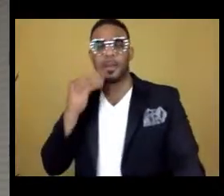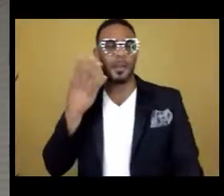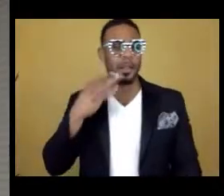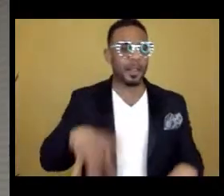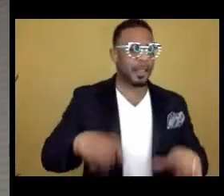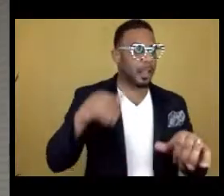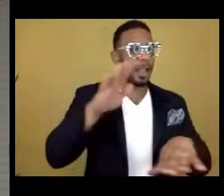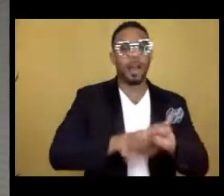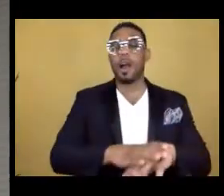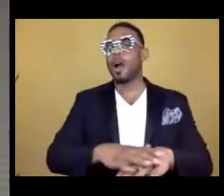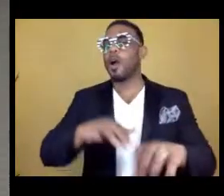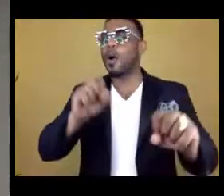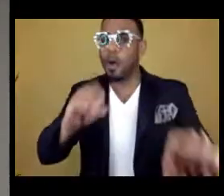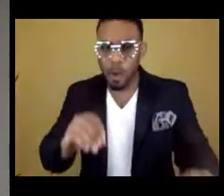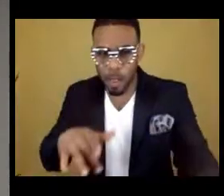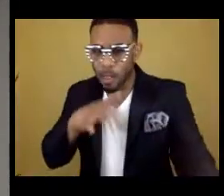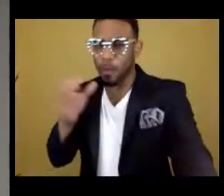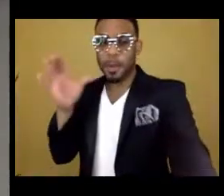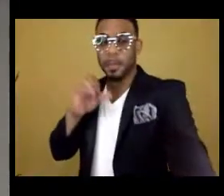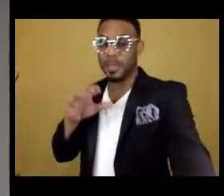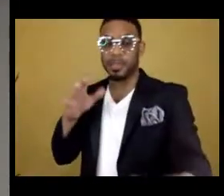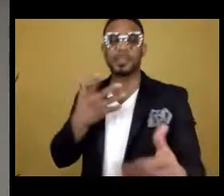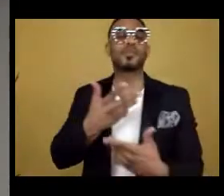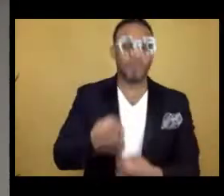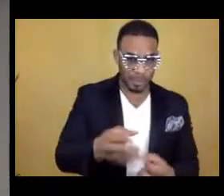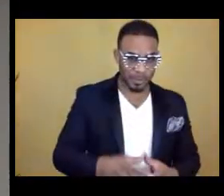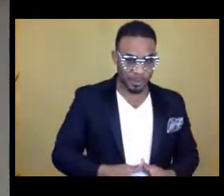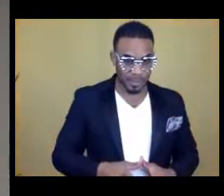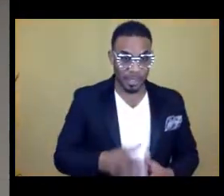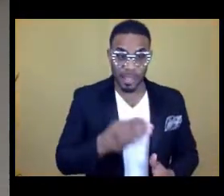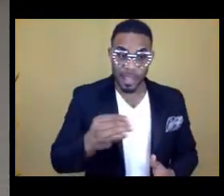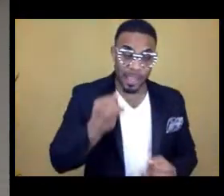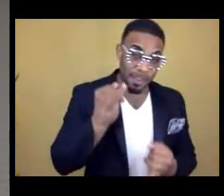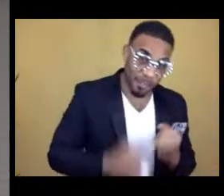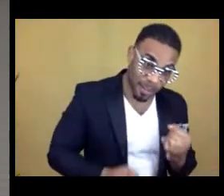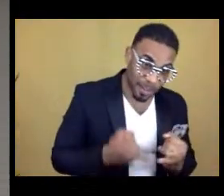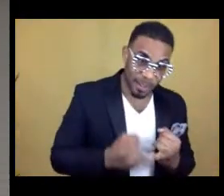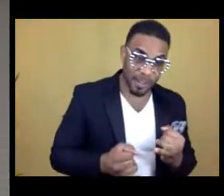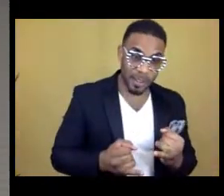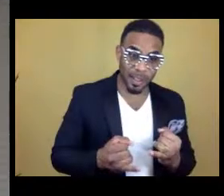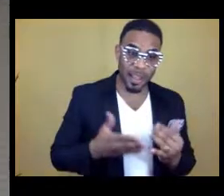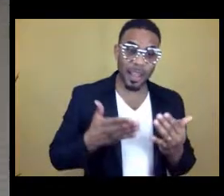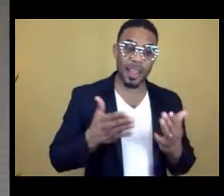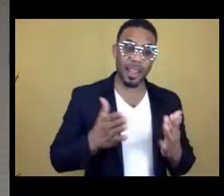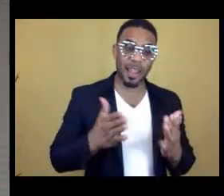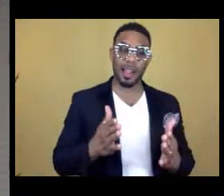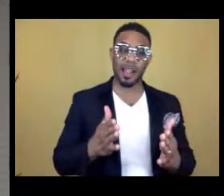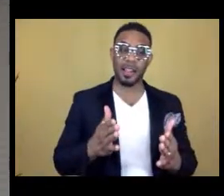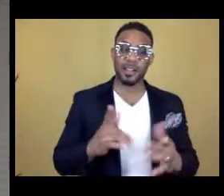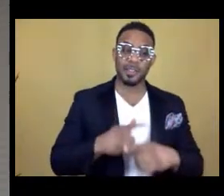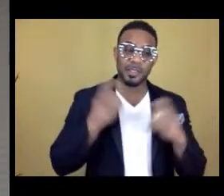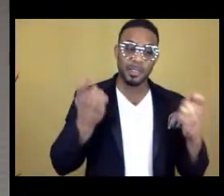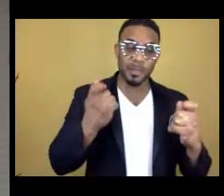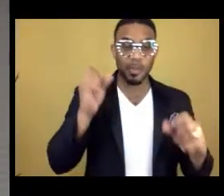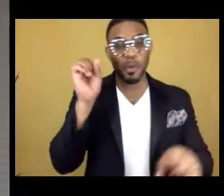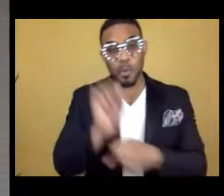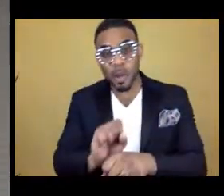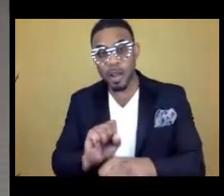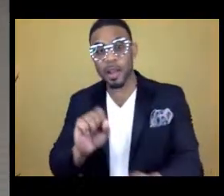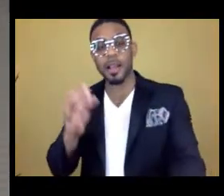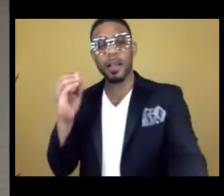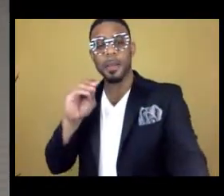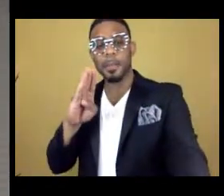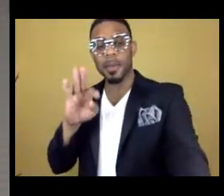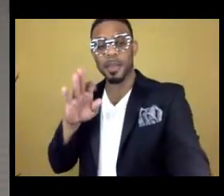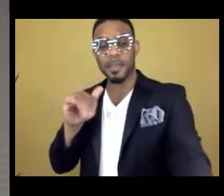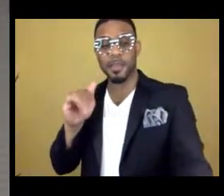take us on. Y'all don't want to miss it. Trust me. And finally, allow me to celebrate the work of the BFA